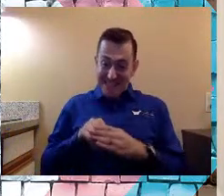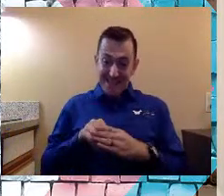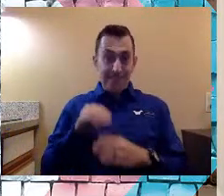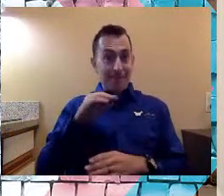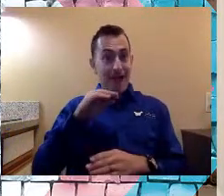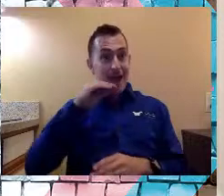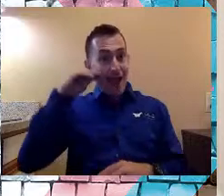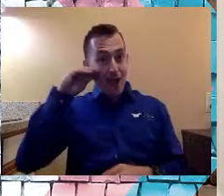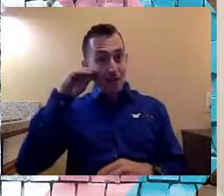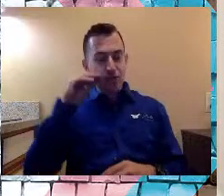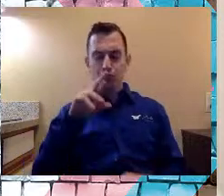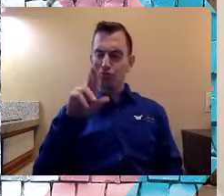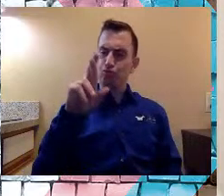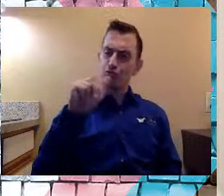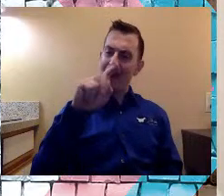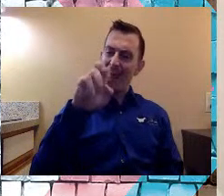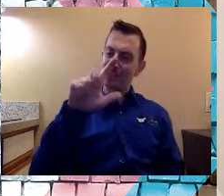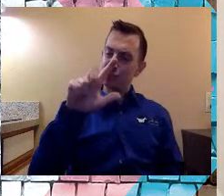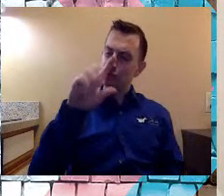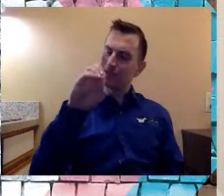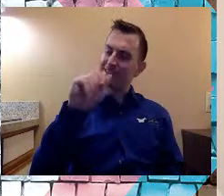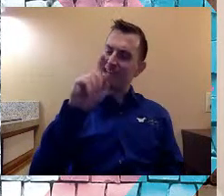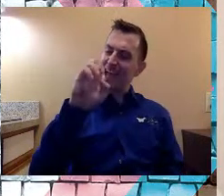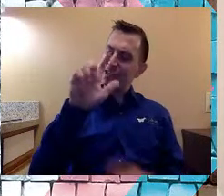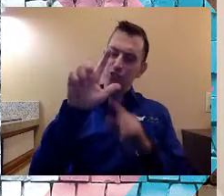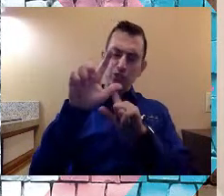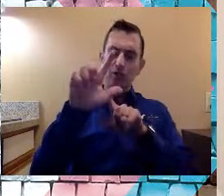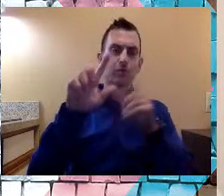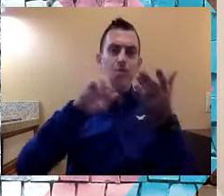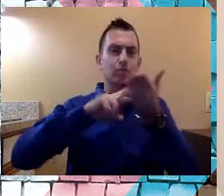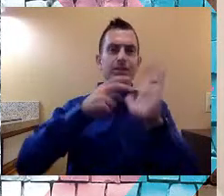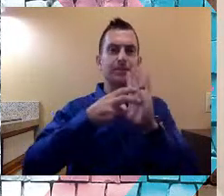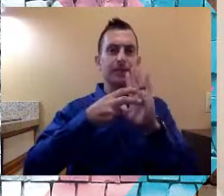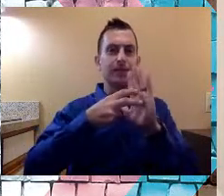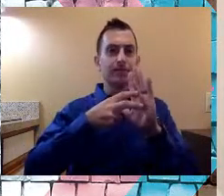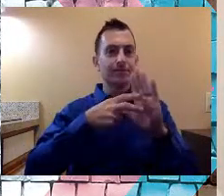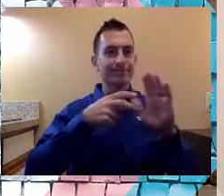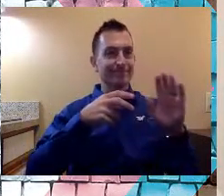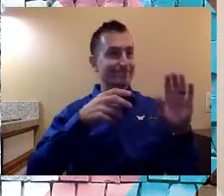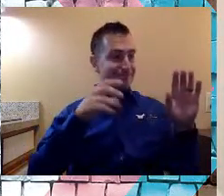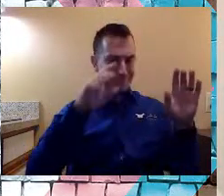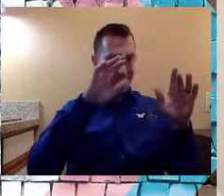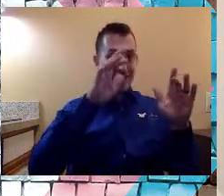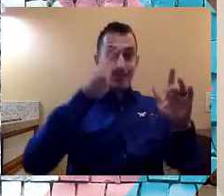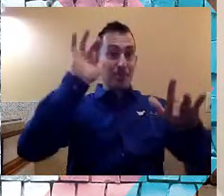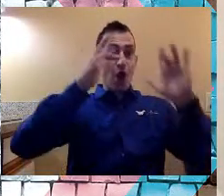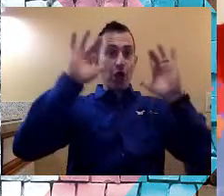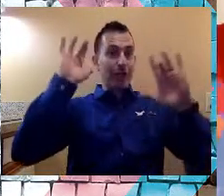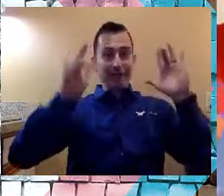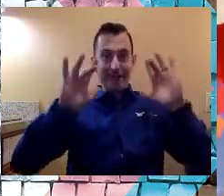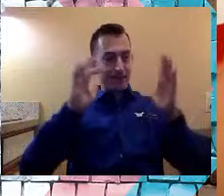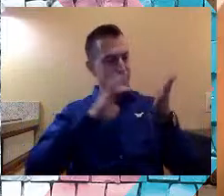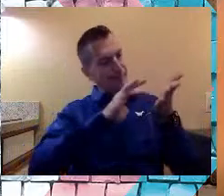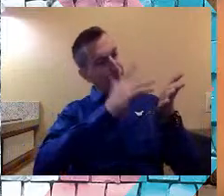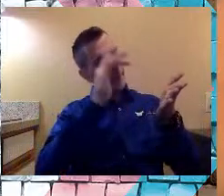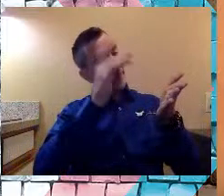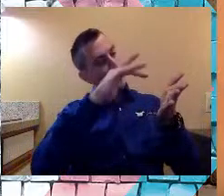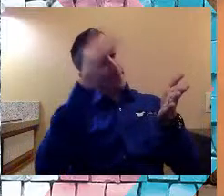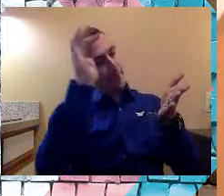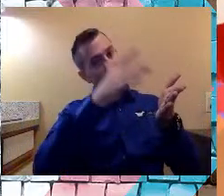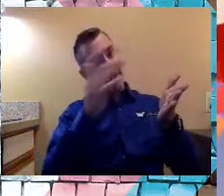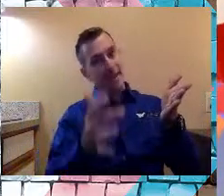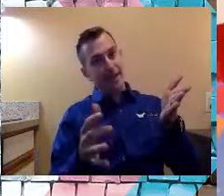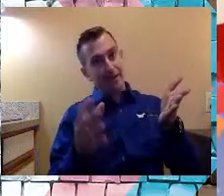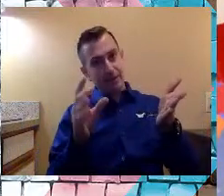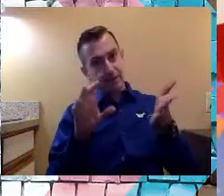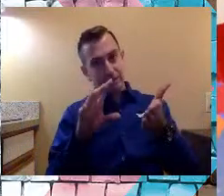me, that is, here's the one I finished. I threw in some sparkly paper I found. Here's some